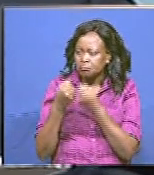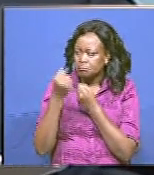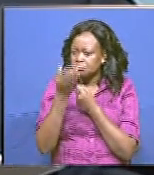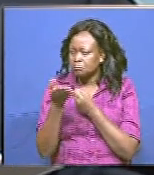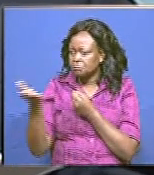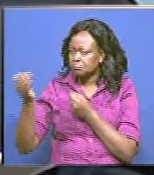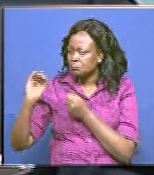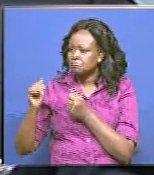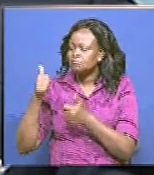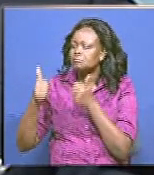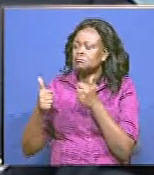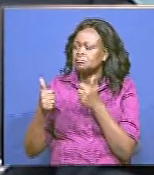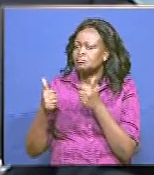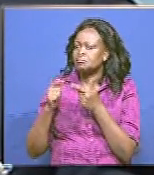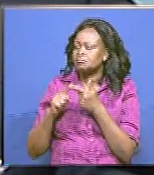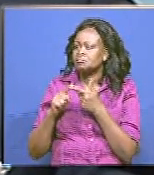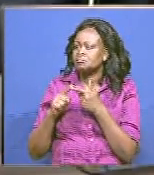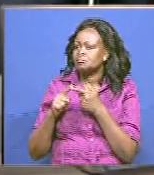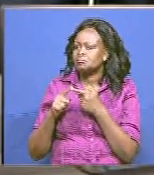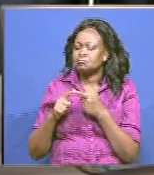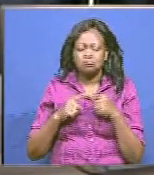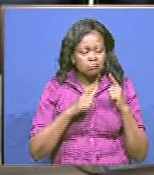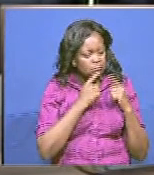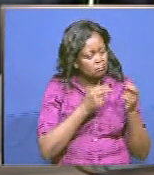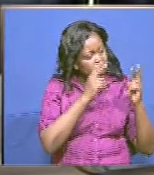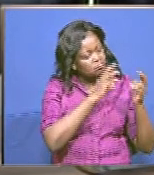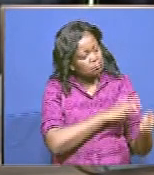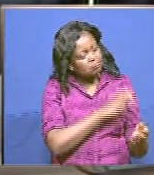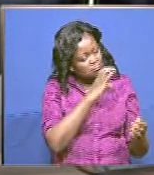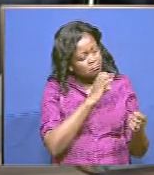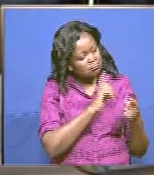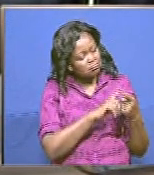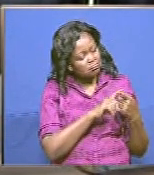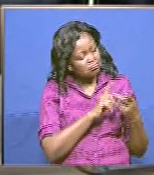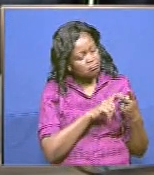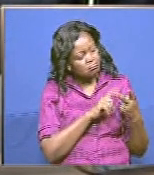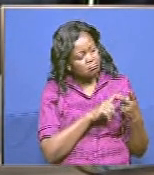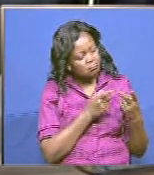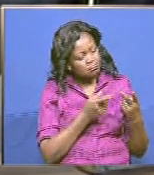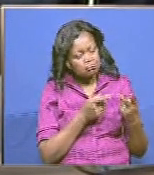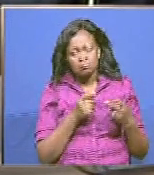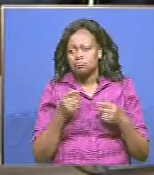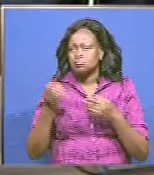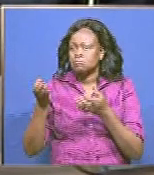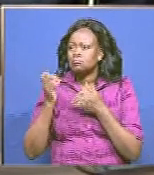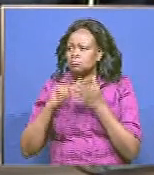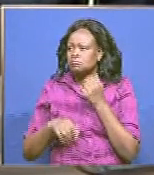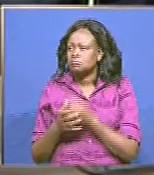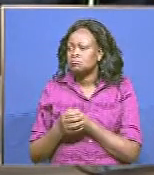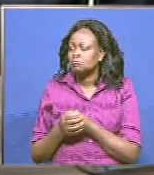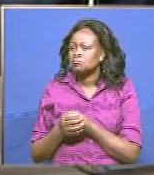counties. I think you've talked about the issue about capacity. And I basically, know it's about capacity. What we need here